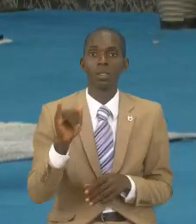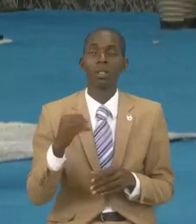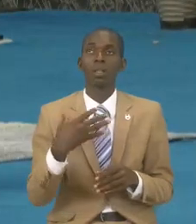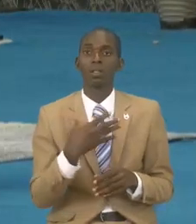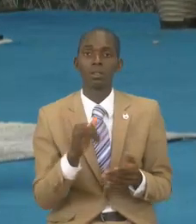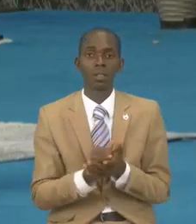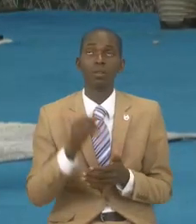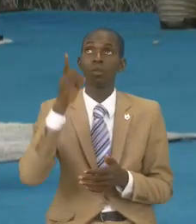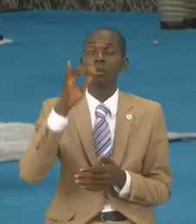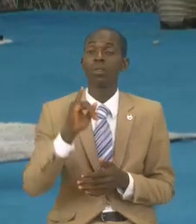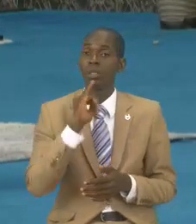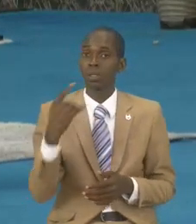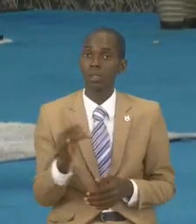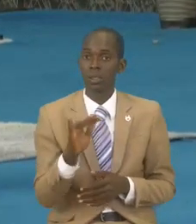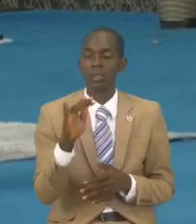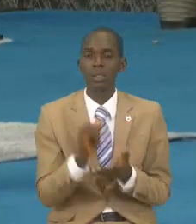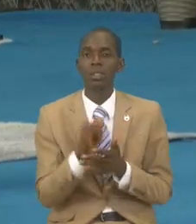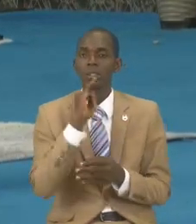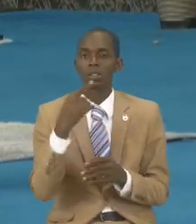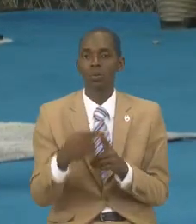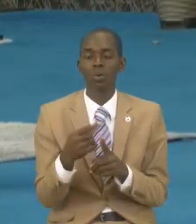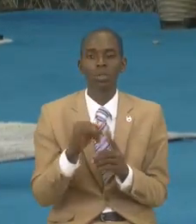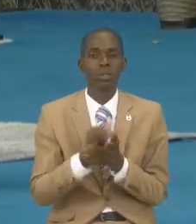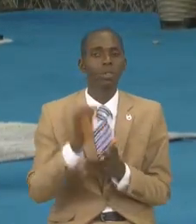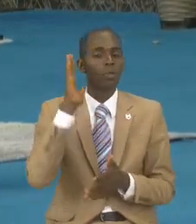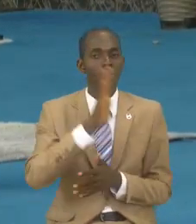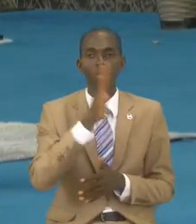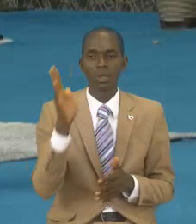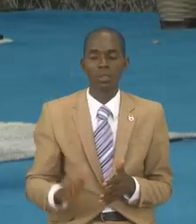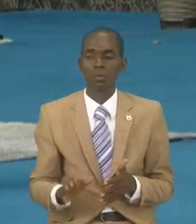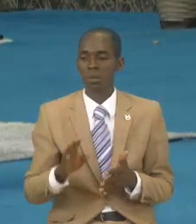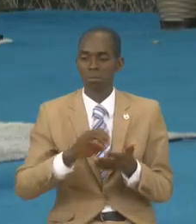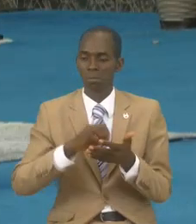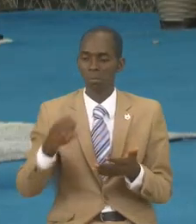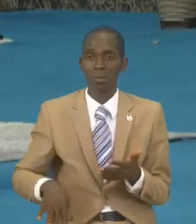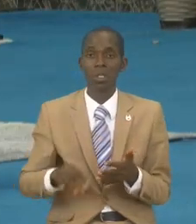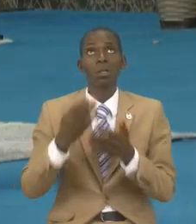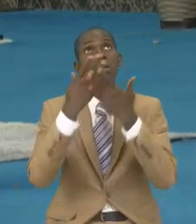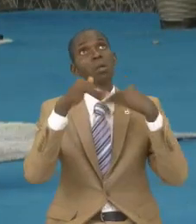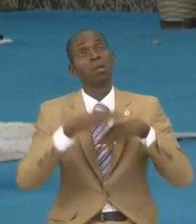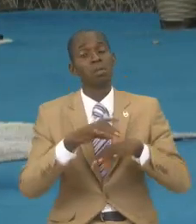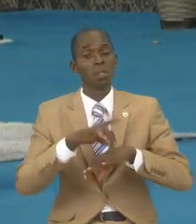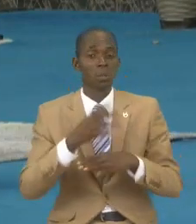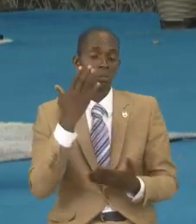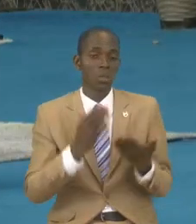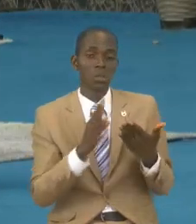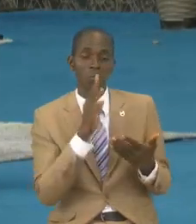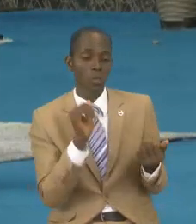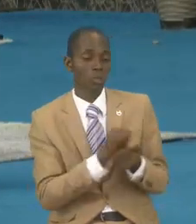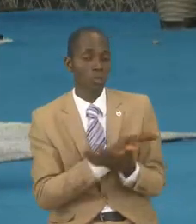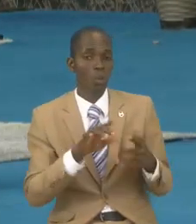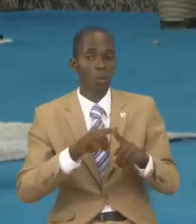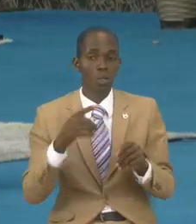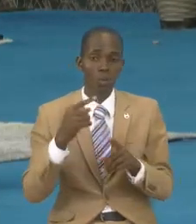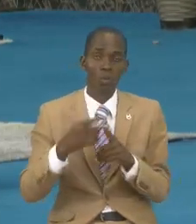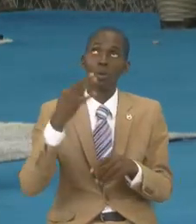God that will not pass away. Heaven and earth may pass away, will pass away, but my word shall not pass